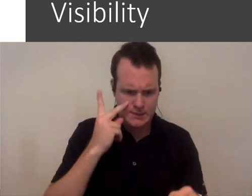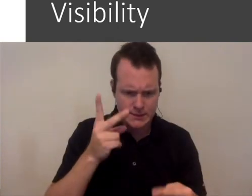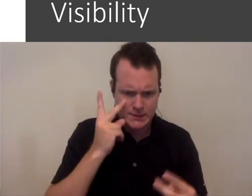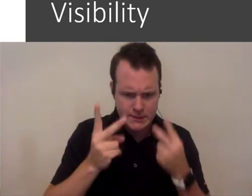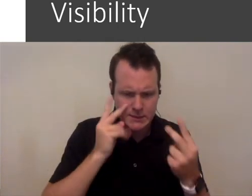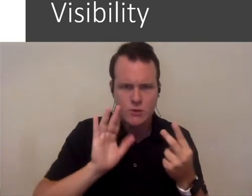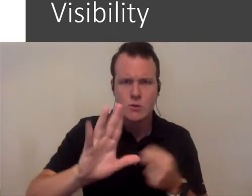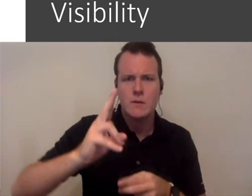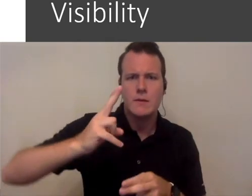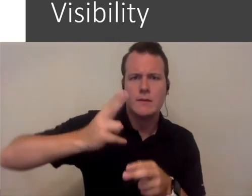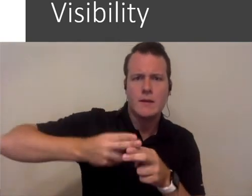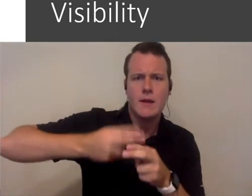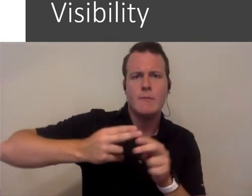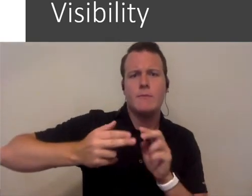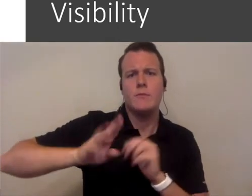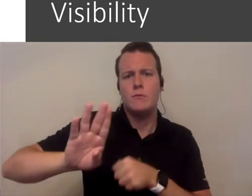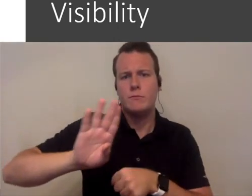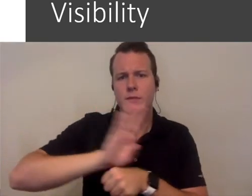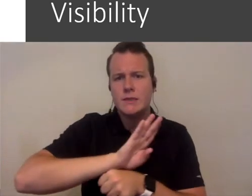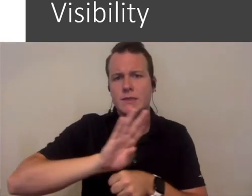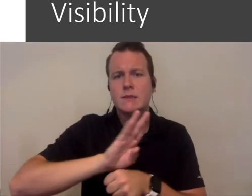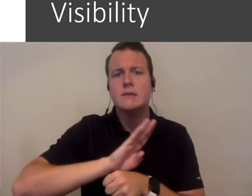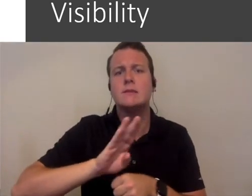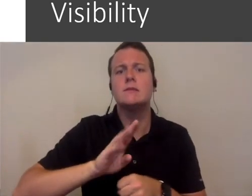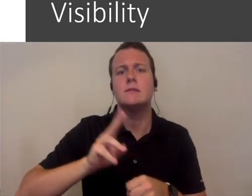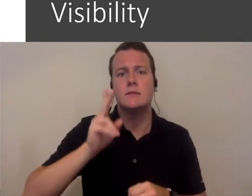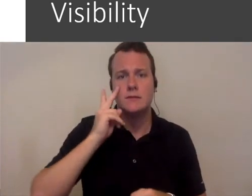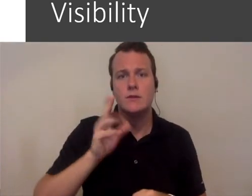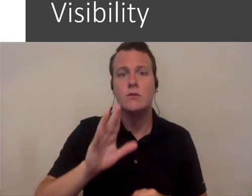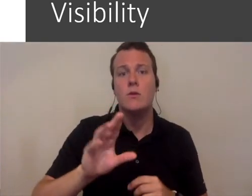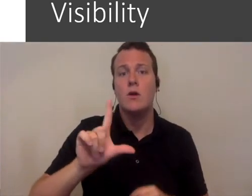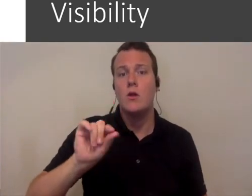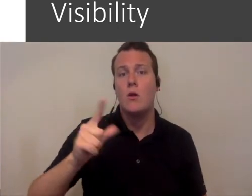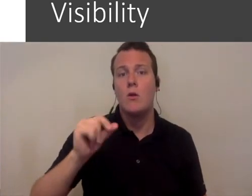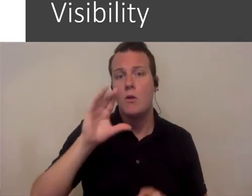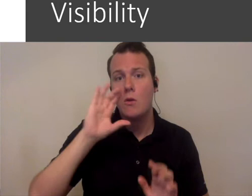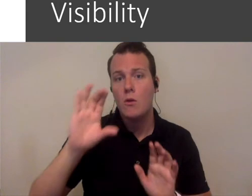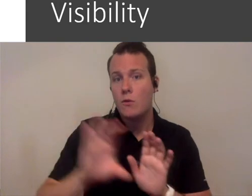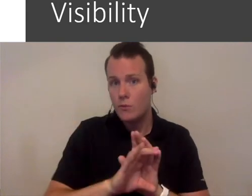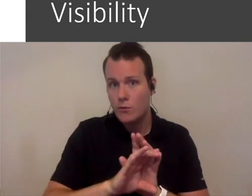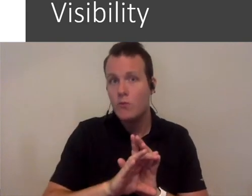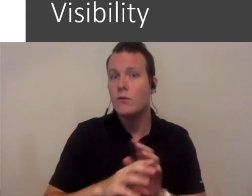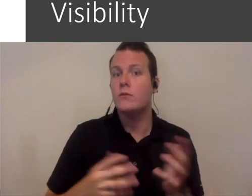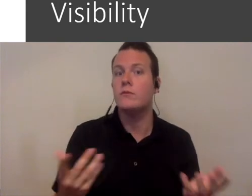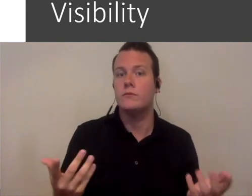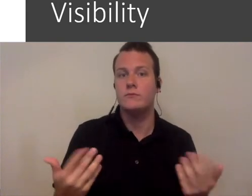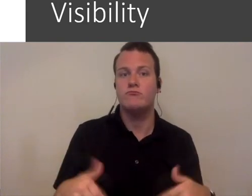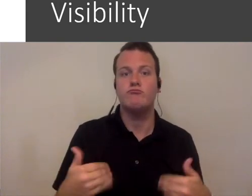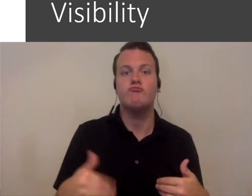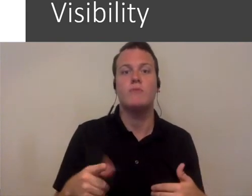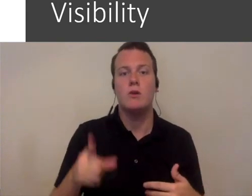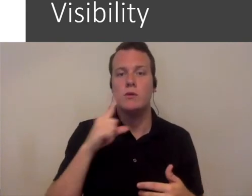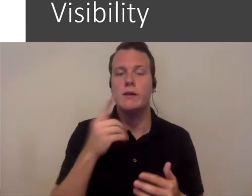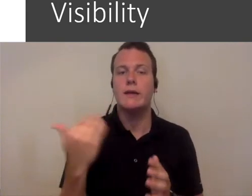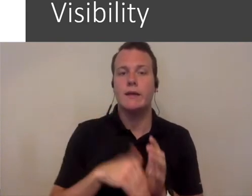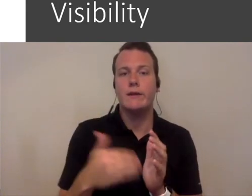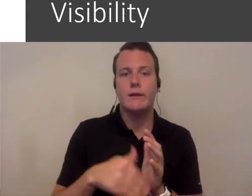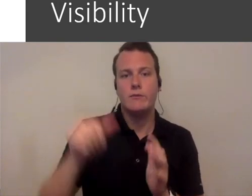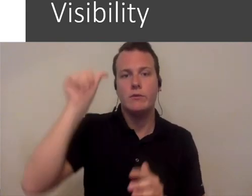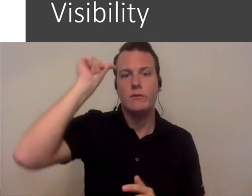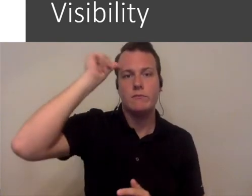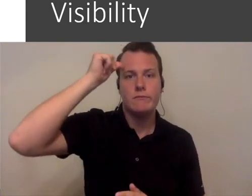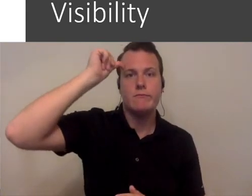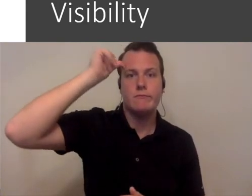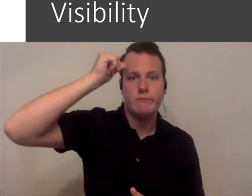they see your name, they see your business, and they see your logo, is going to be another reinforcement. So